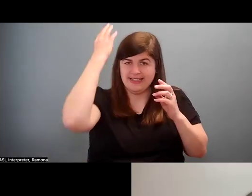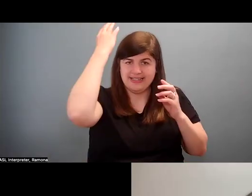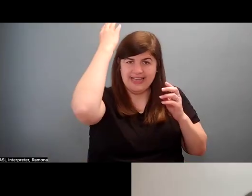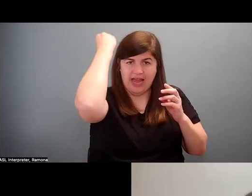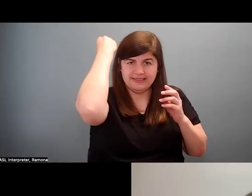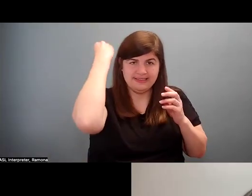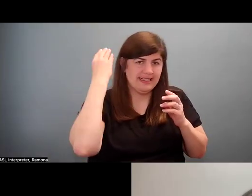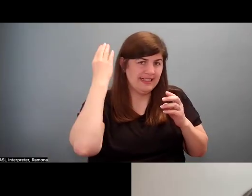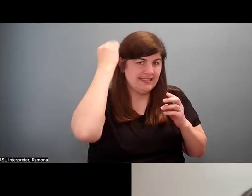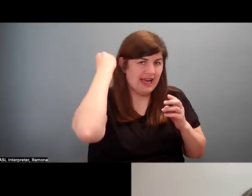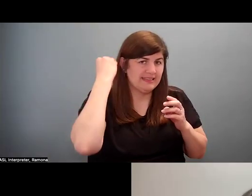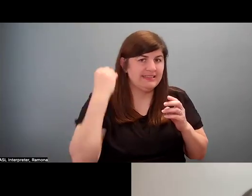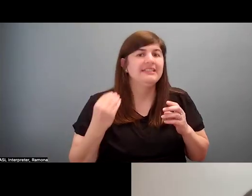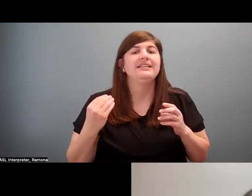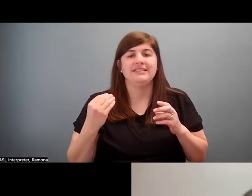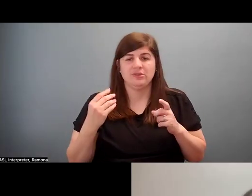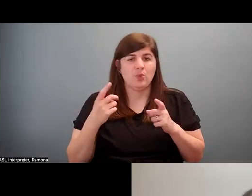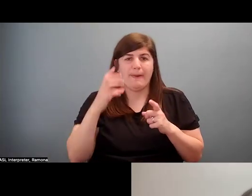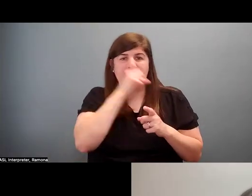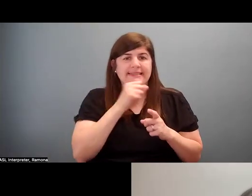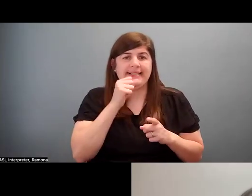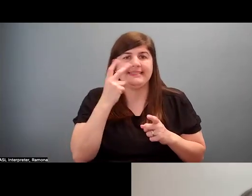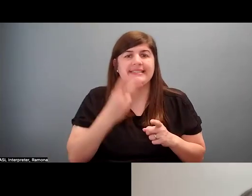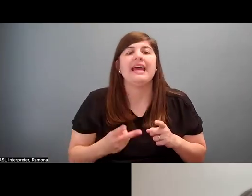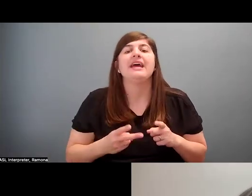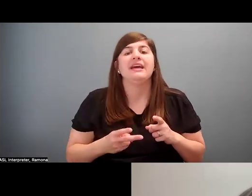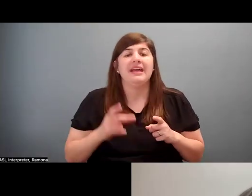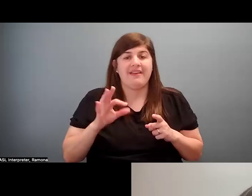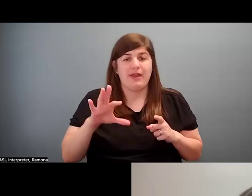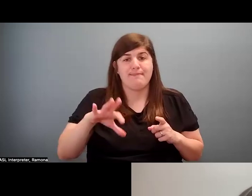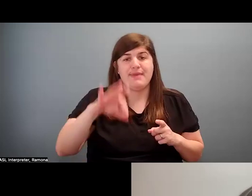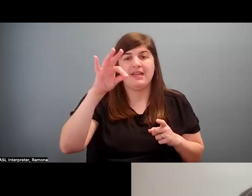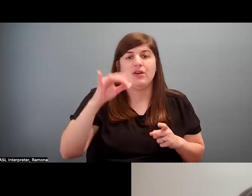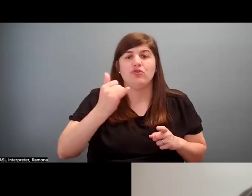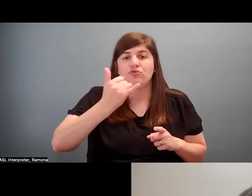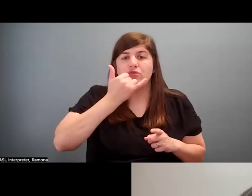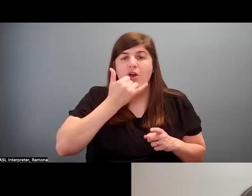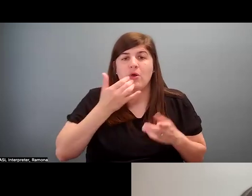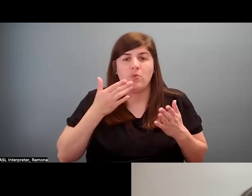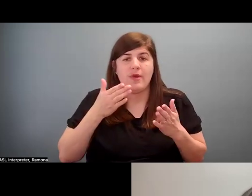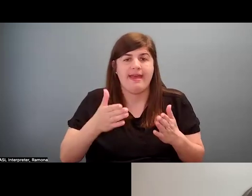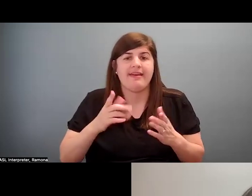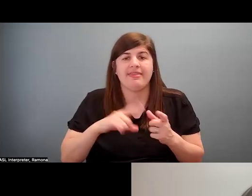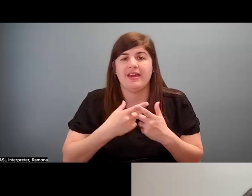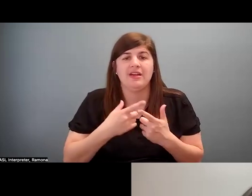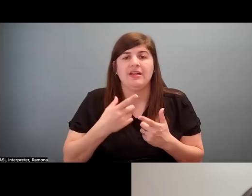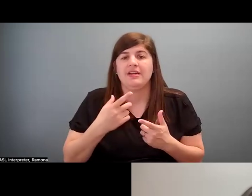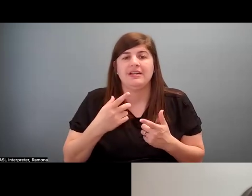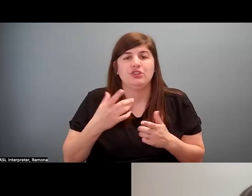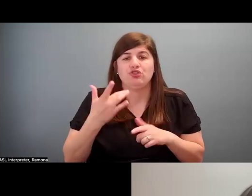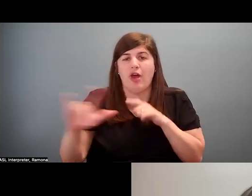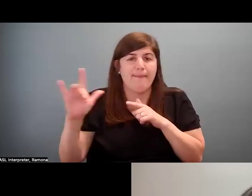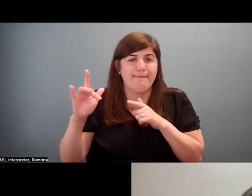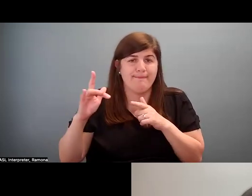all the little appendages happening over here. And then if you grab a shrimp in the wrong direction, I mean, it's so yes, sharp. It hurts